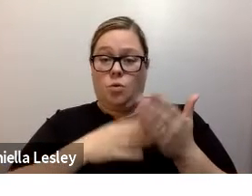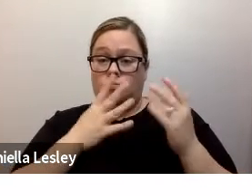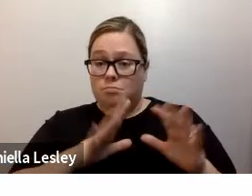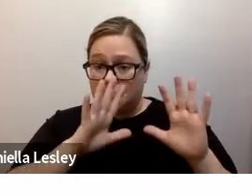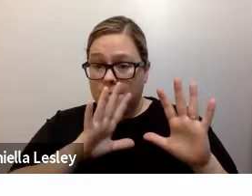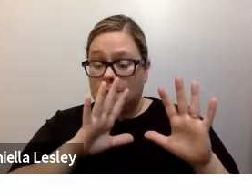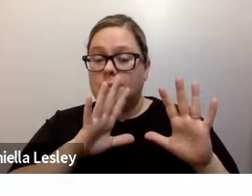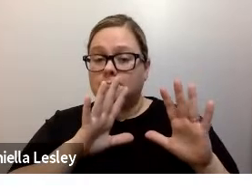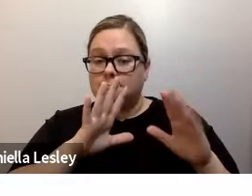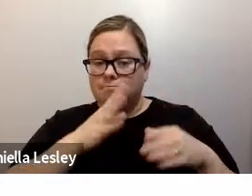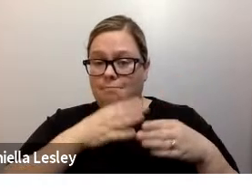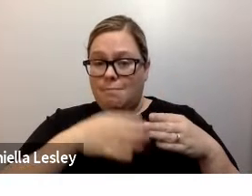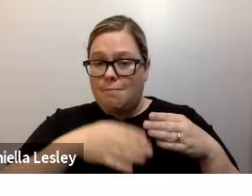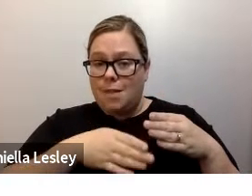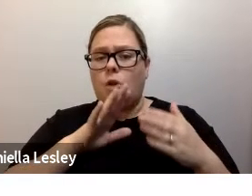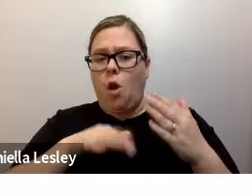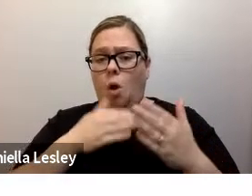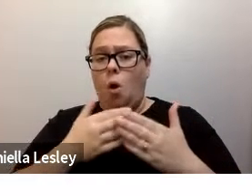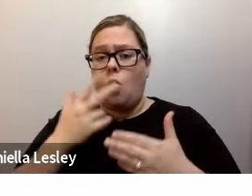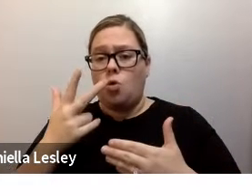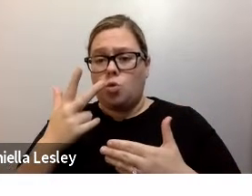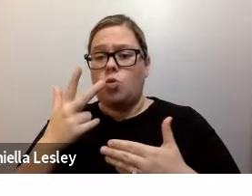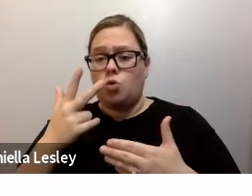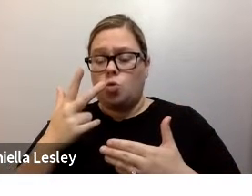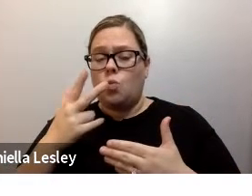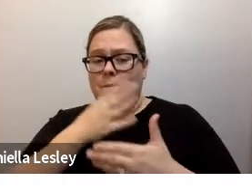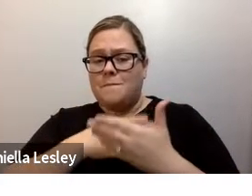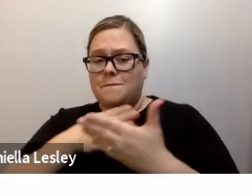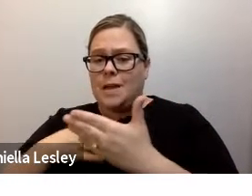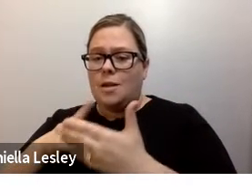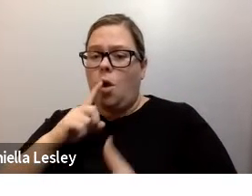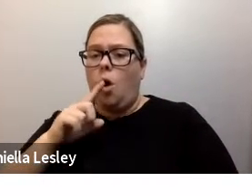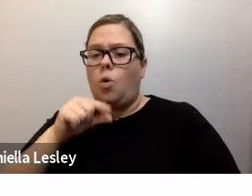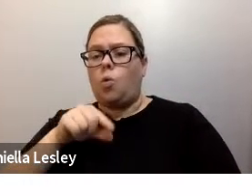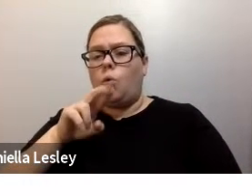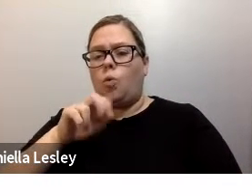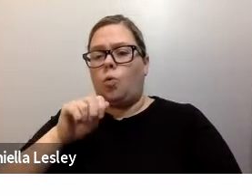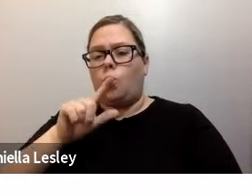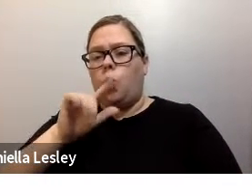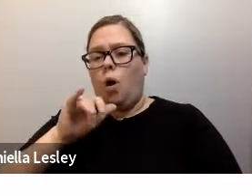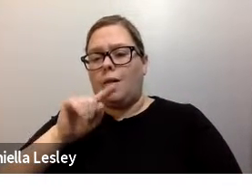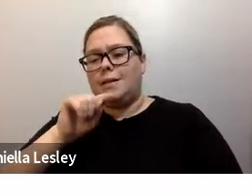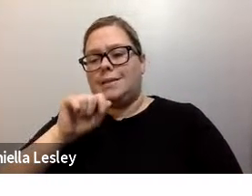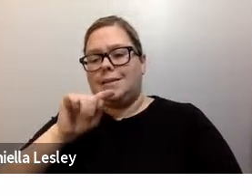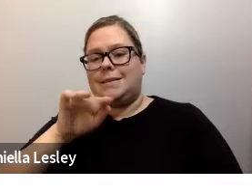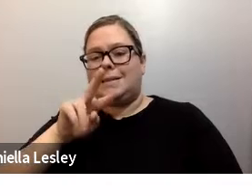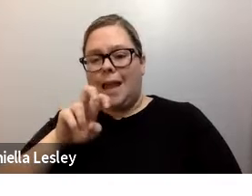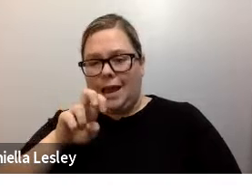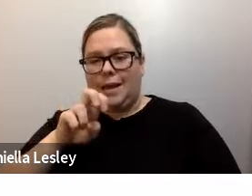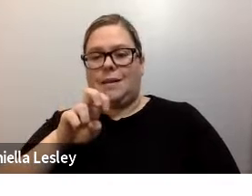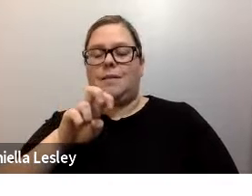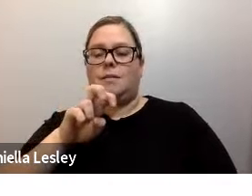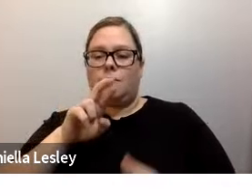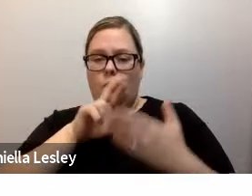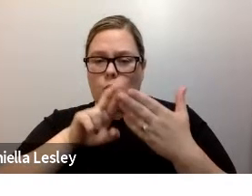and all 3 of these phases are qualitative research. So we're doing one-to-one interviews, very in-depth